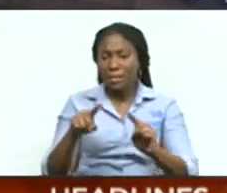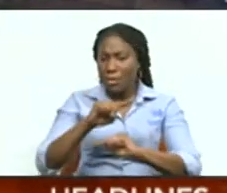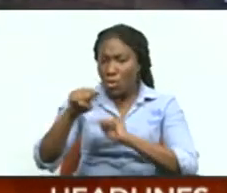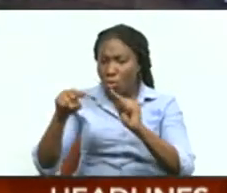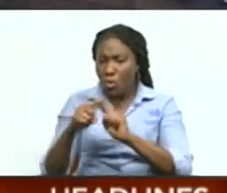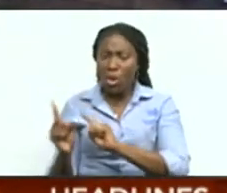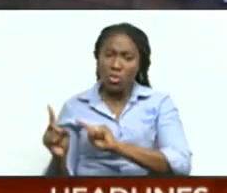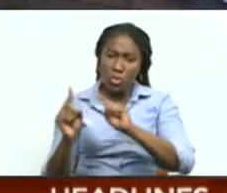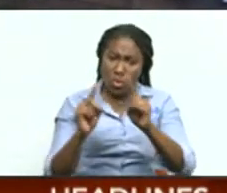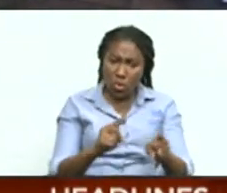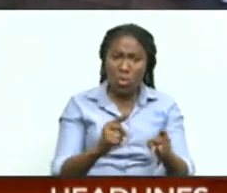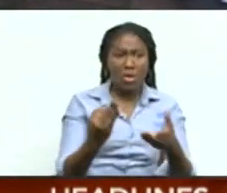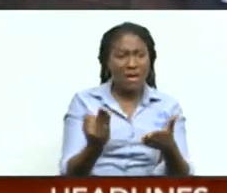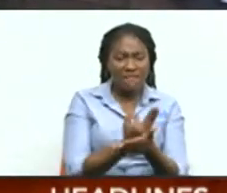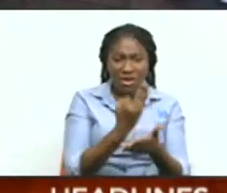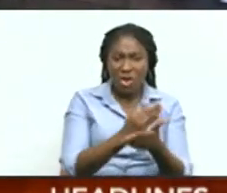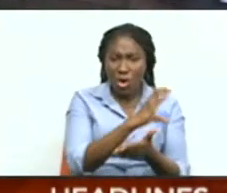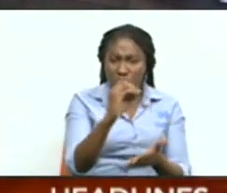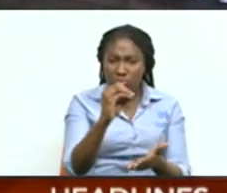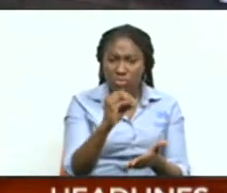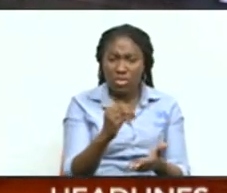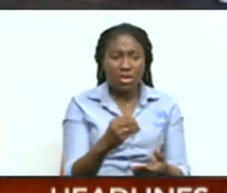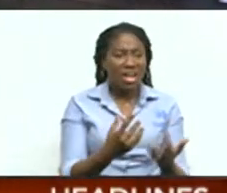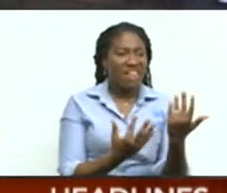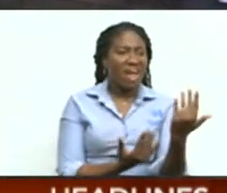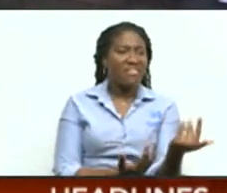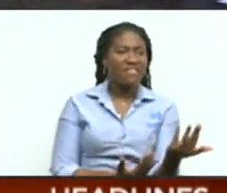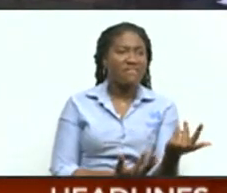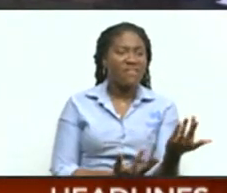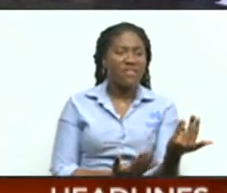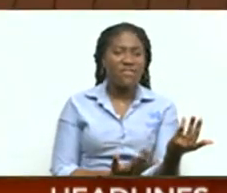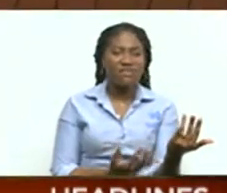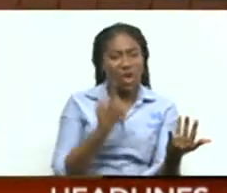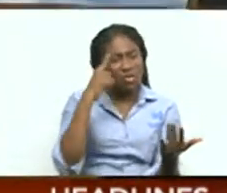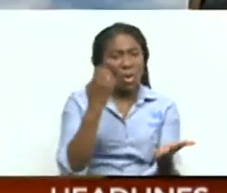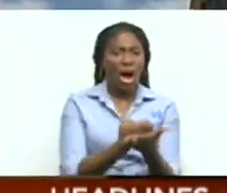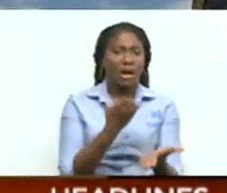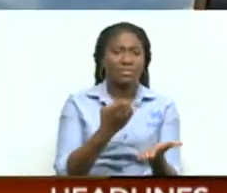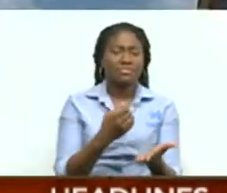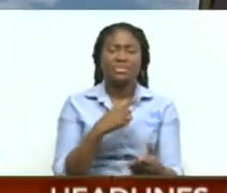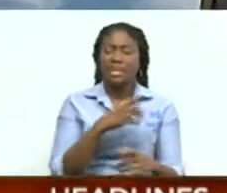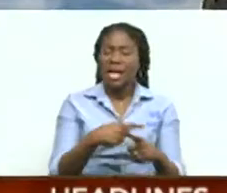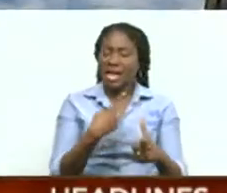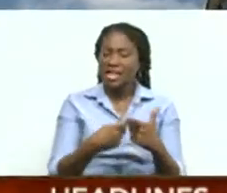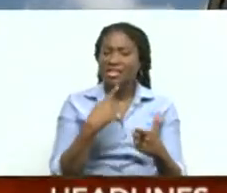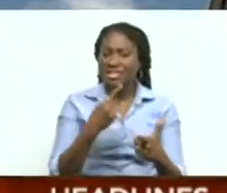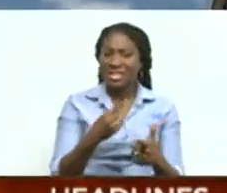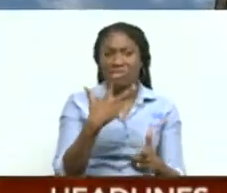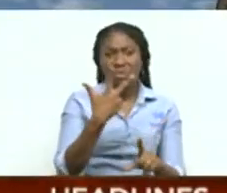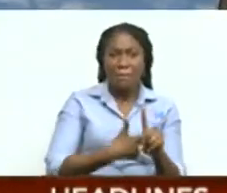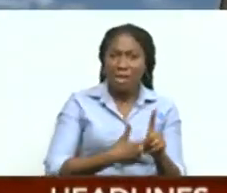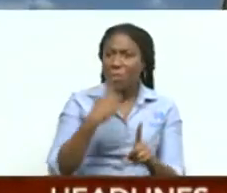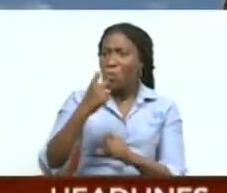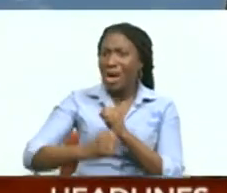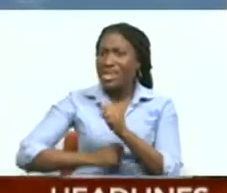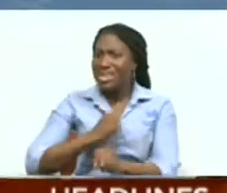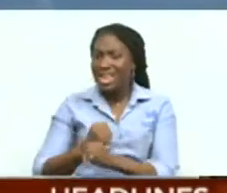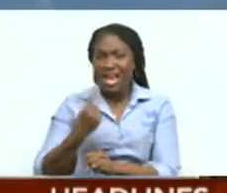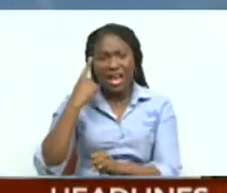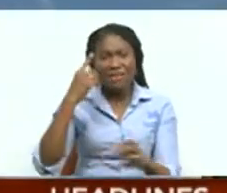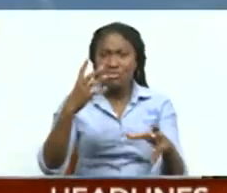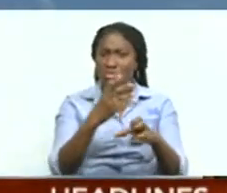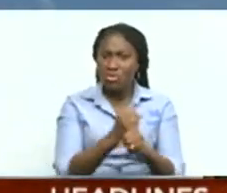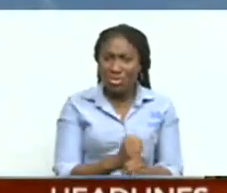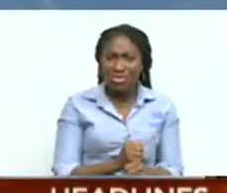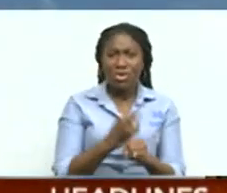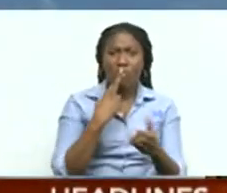to the institution, they encounter a lengthy waiting period. Groom told the meeting that it takes between 3 months to a year for a financial